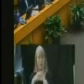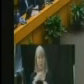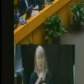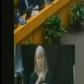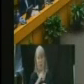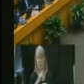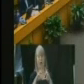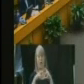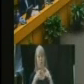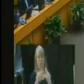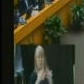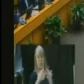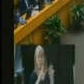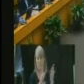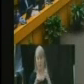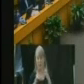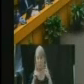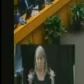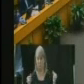plan.